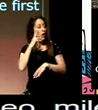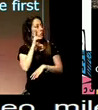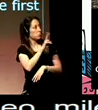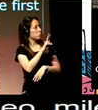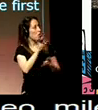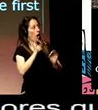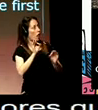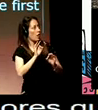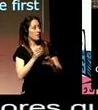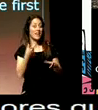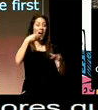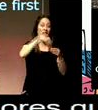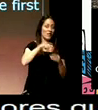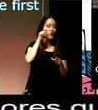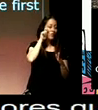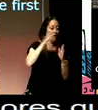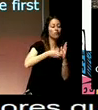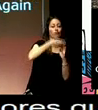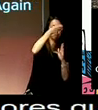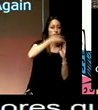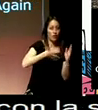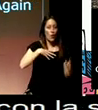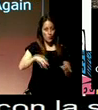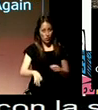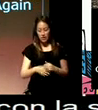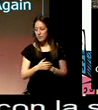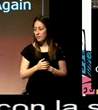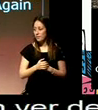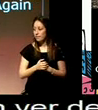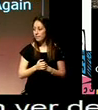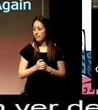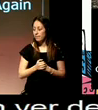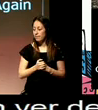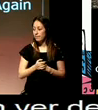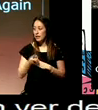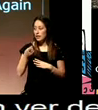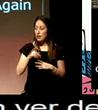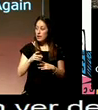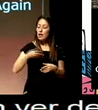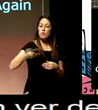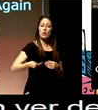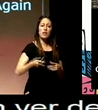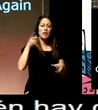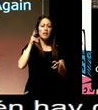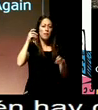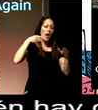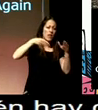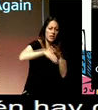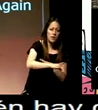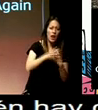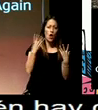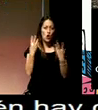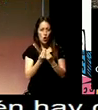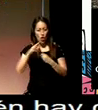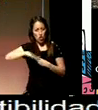Again, compatibility within accessibility and old historical buildings. Because of the heritage context,